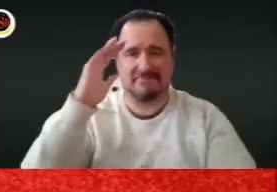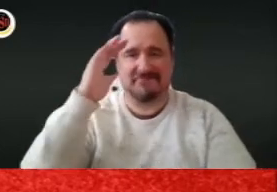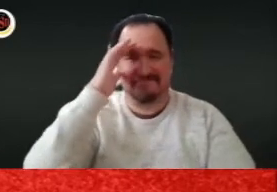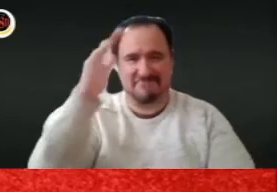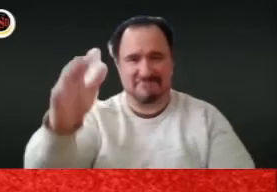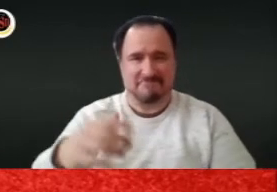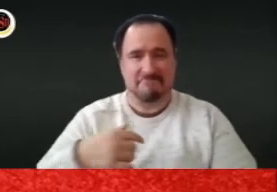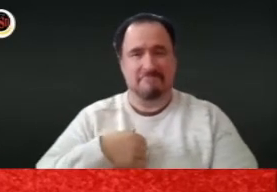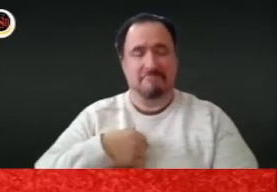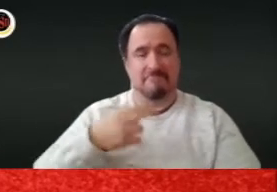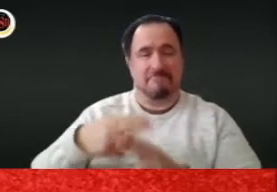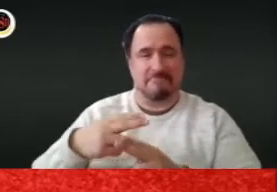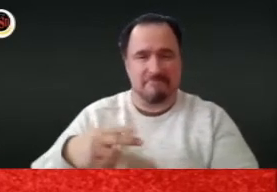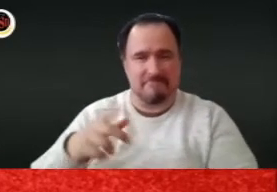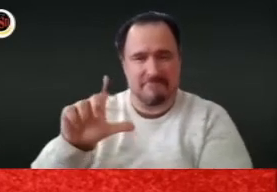Hello,